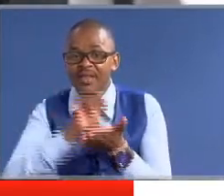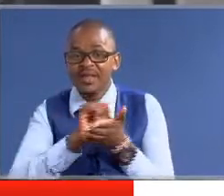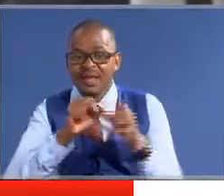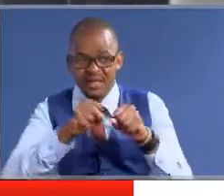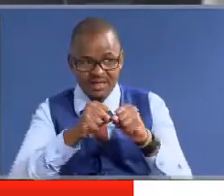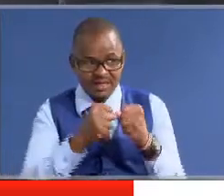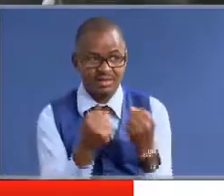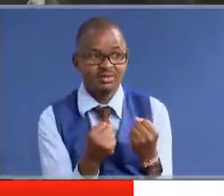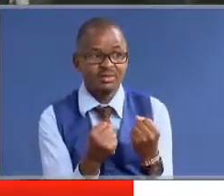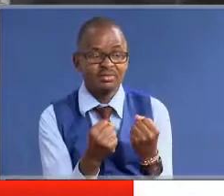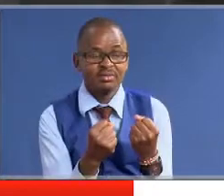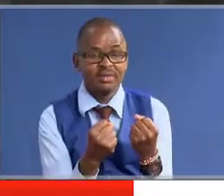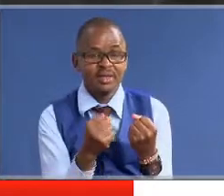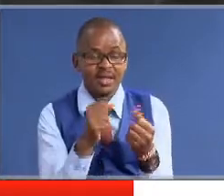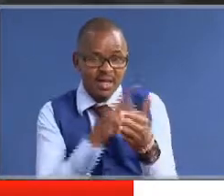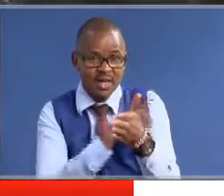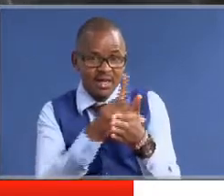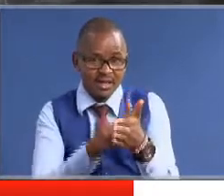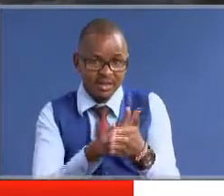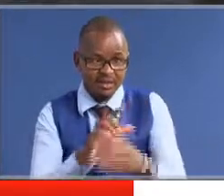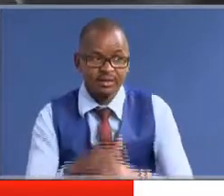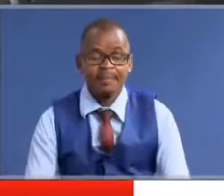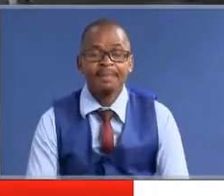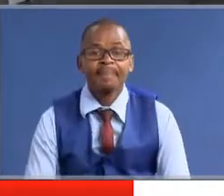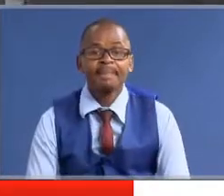permanent paralysis.